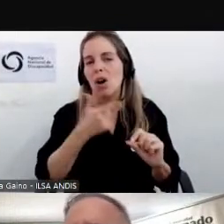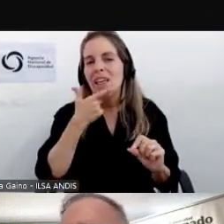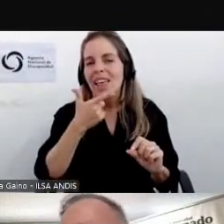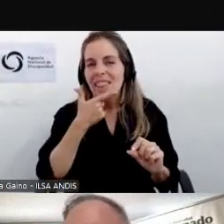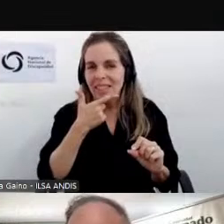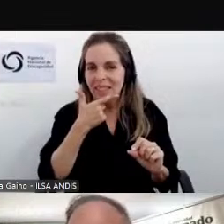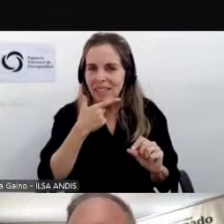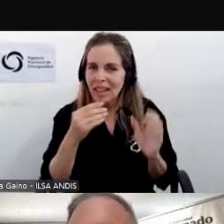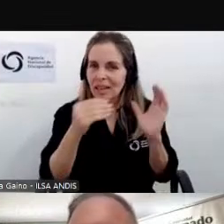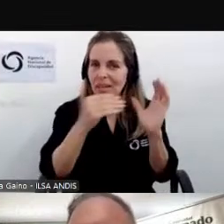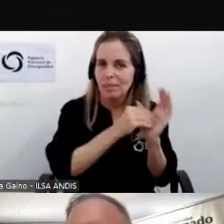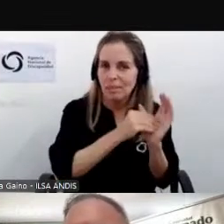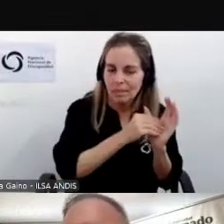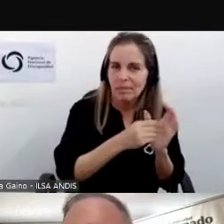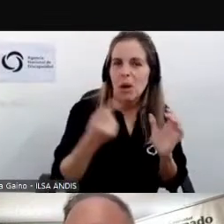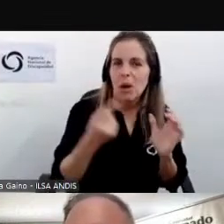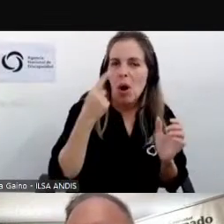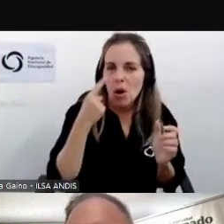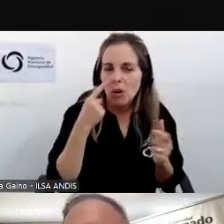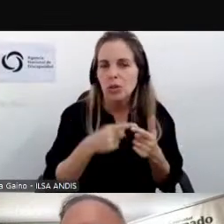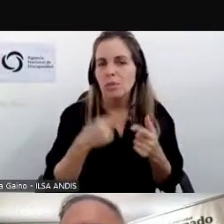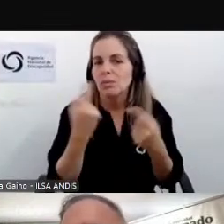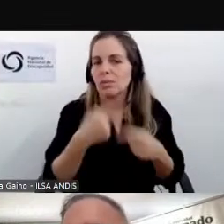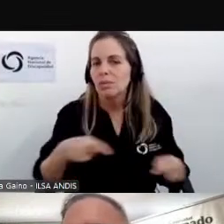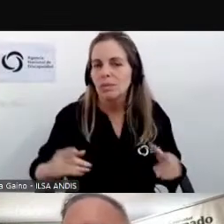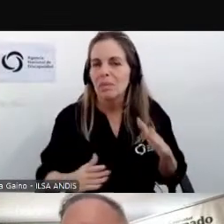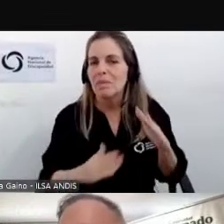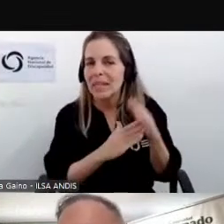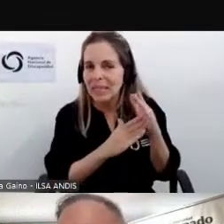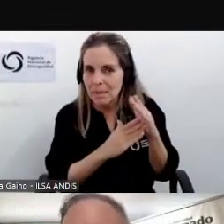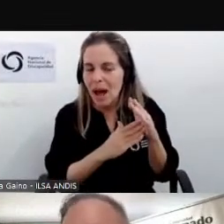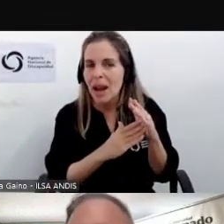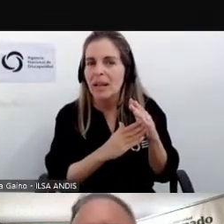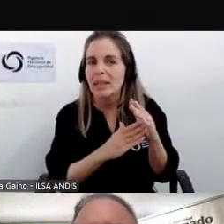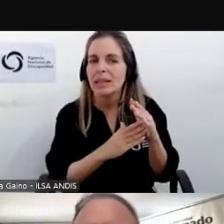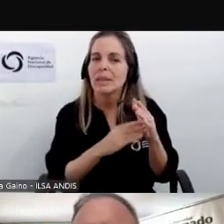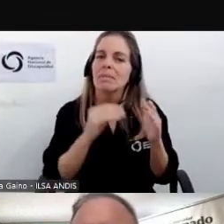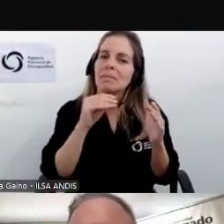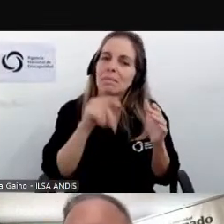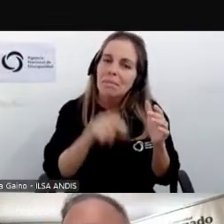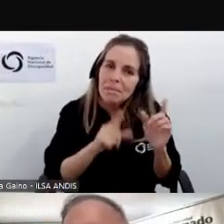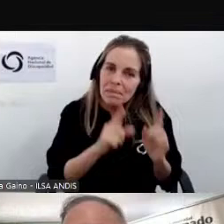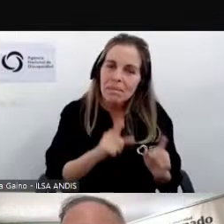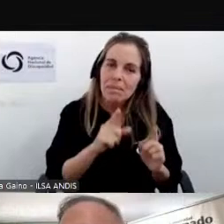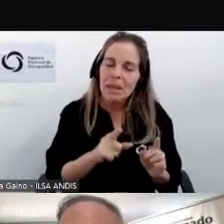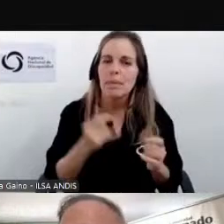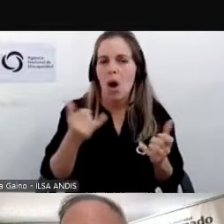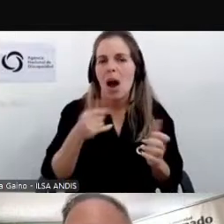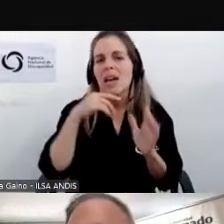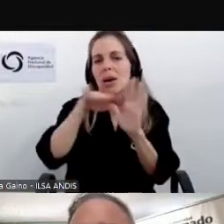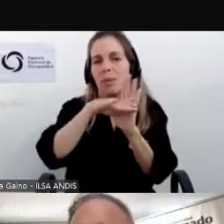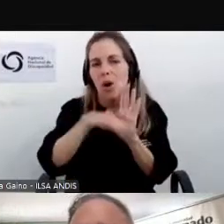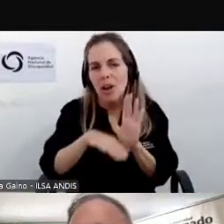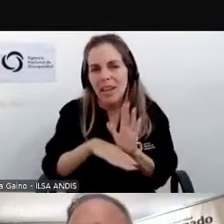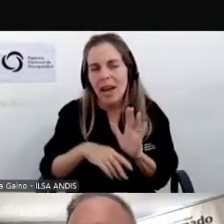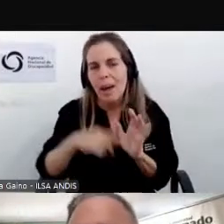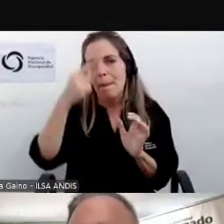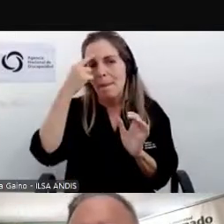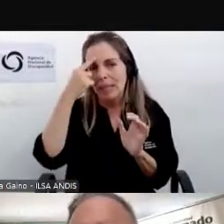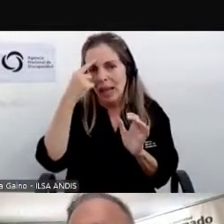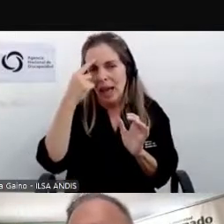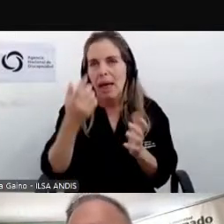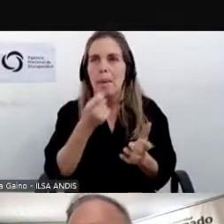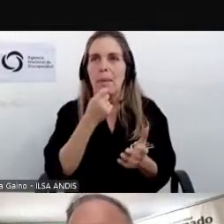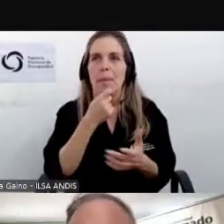set out in Principle 17 of the Guiding Principles. So this has in turn been turned into a series